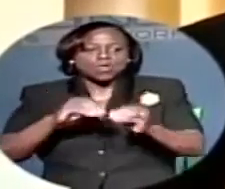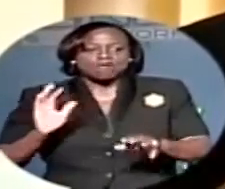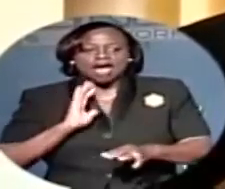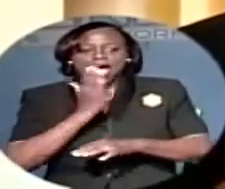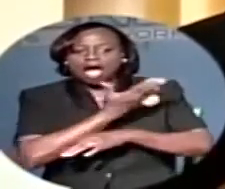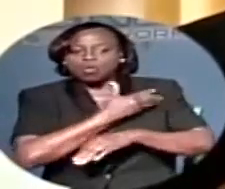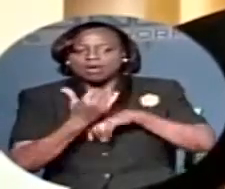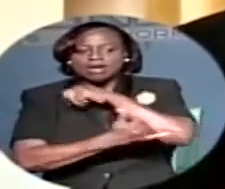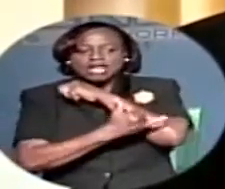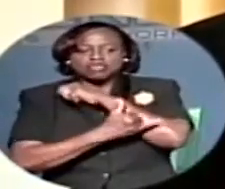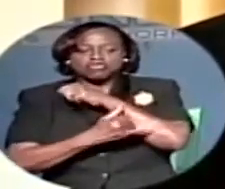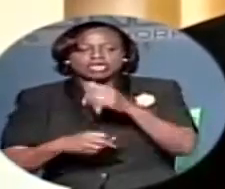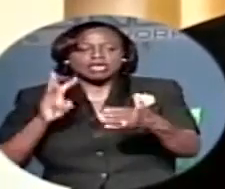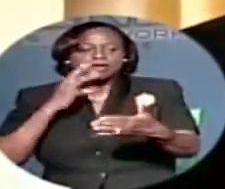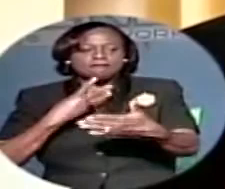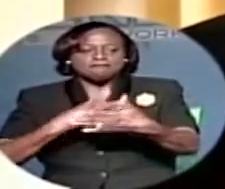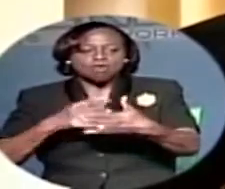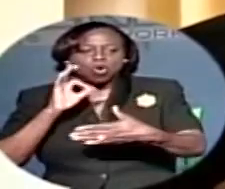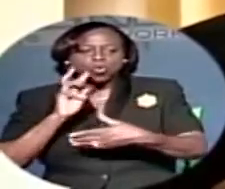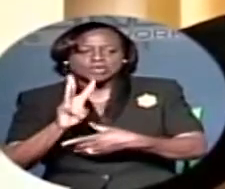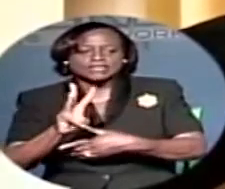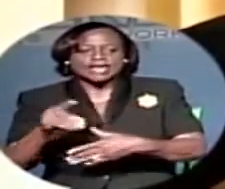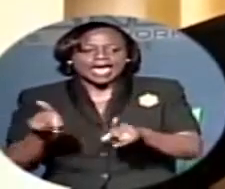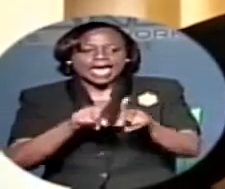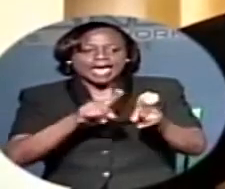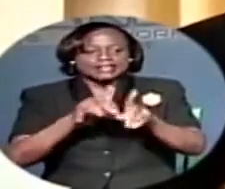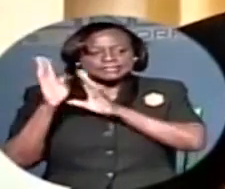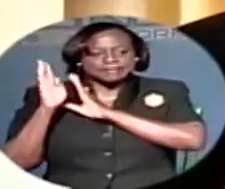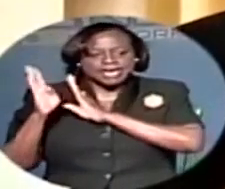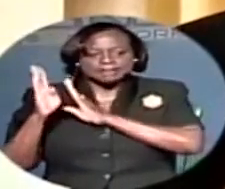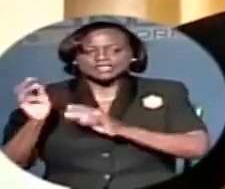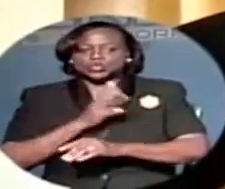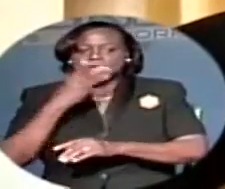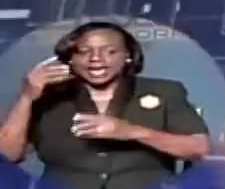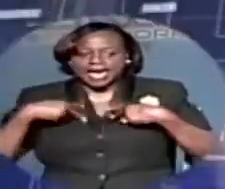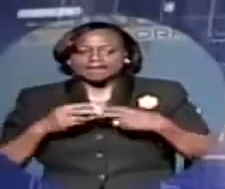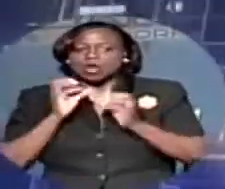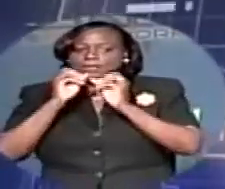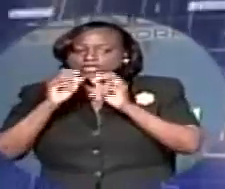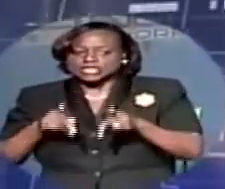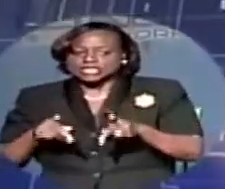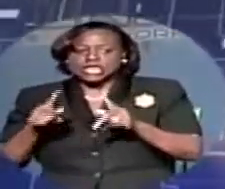forward. As Bahamians, we have an opportunity to do that.